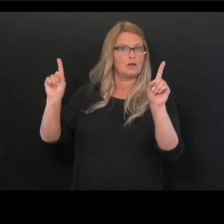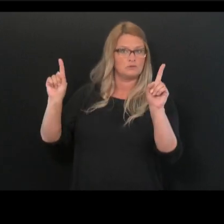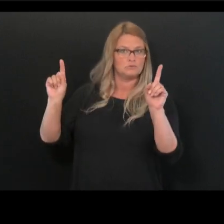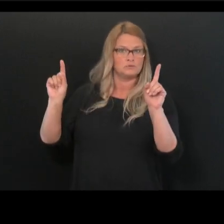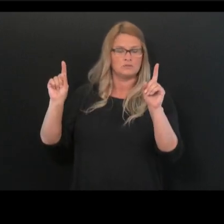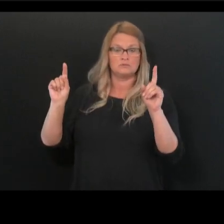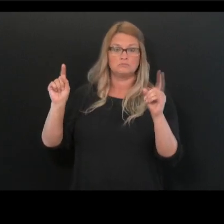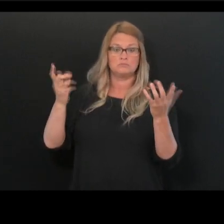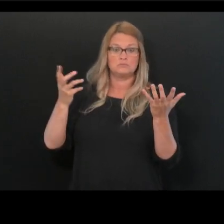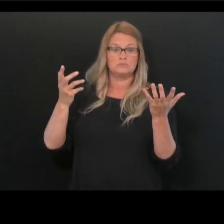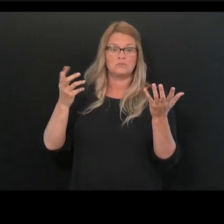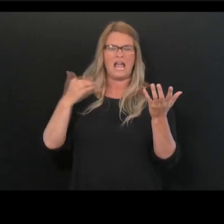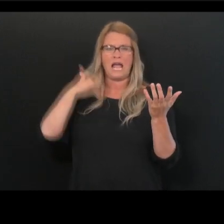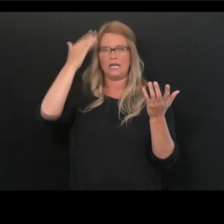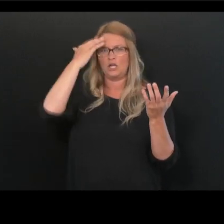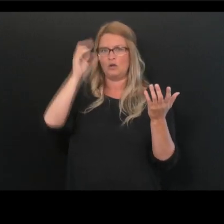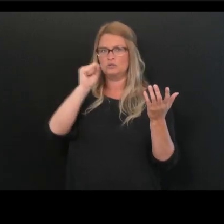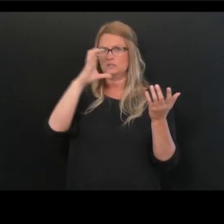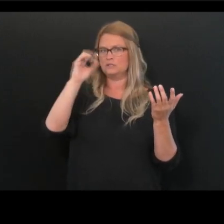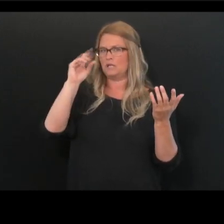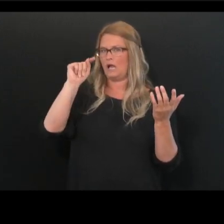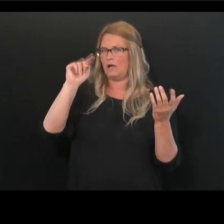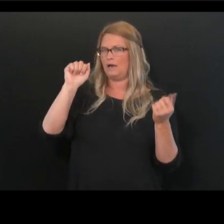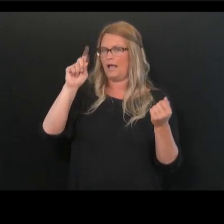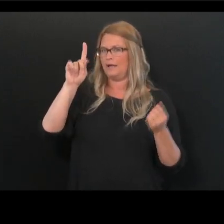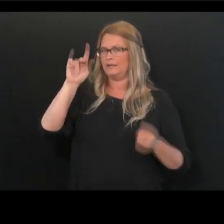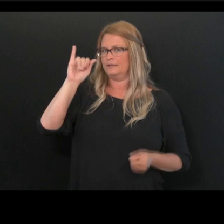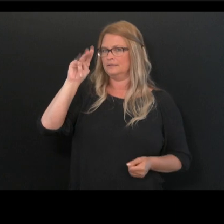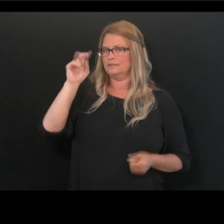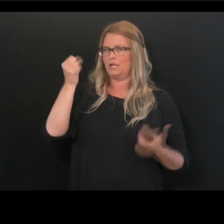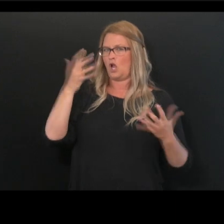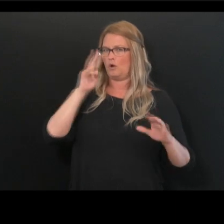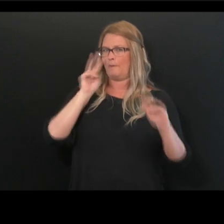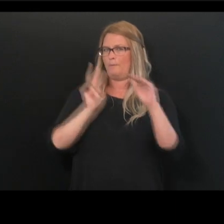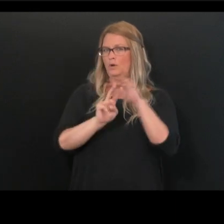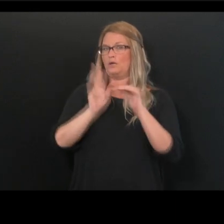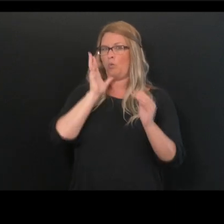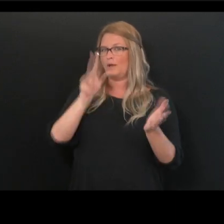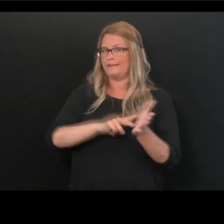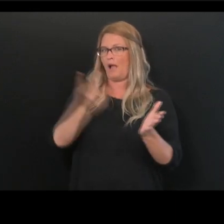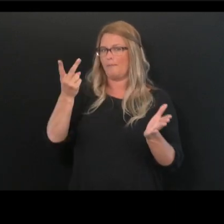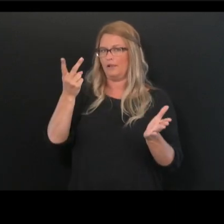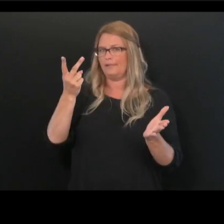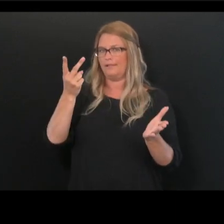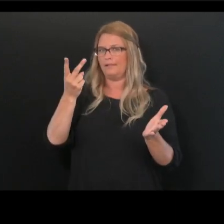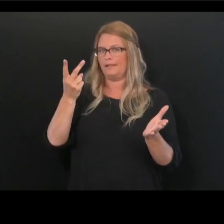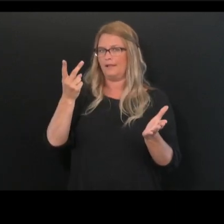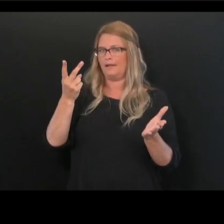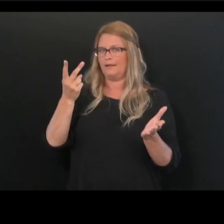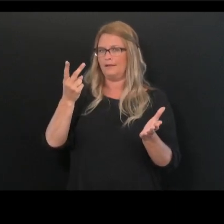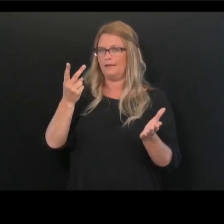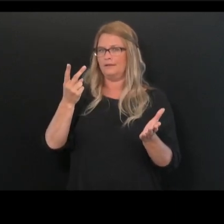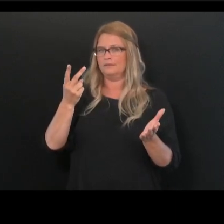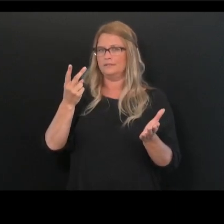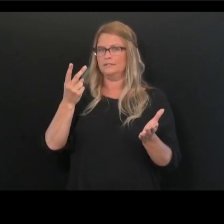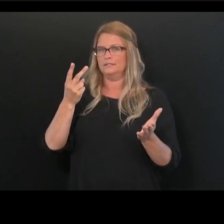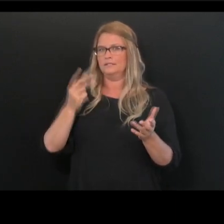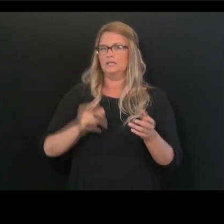to anyone. I know Scott Atkins predicted last week that they would more than double, and they did, north of